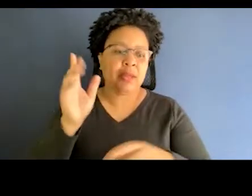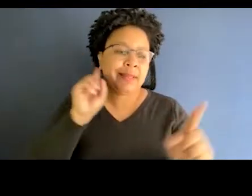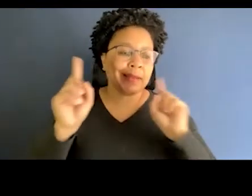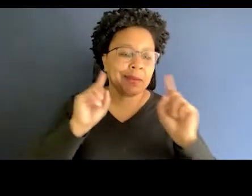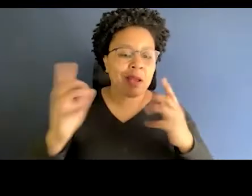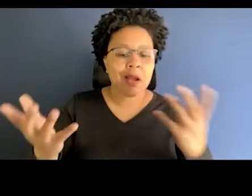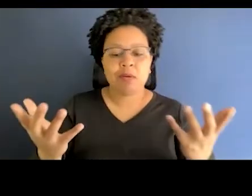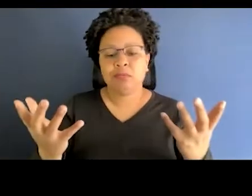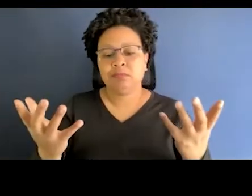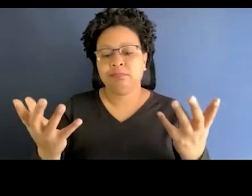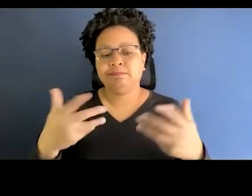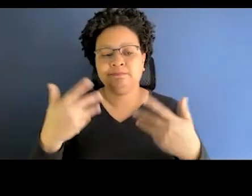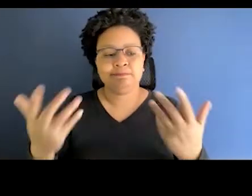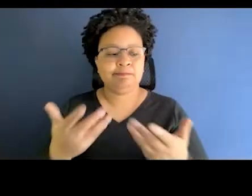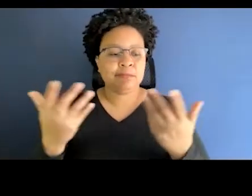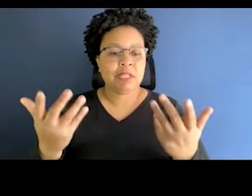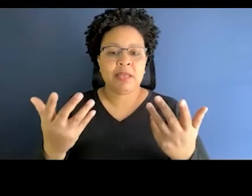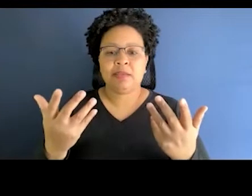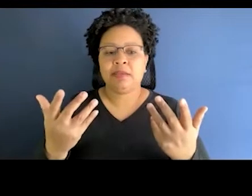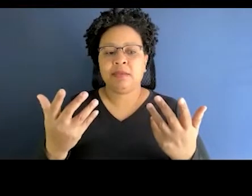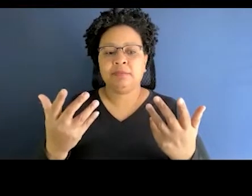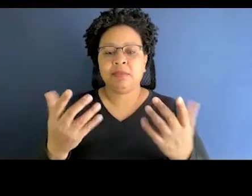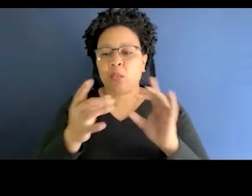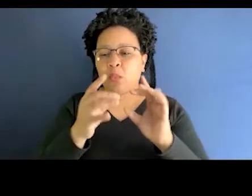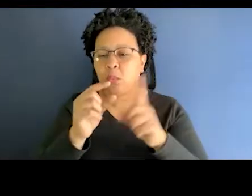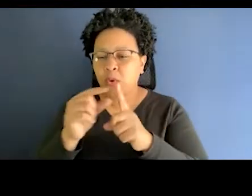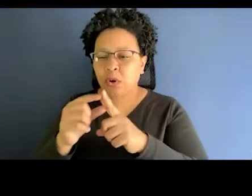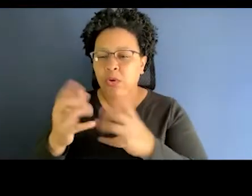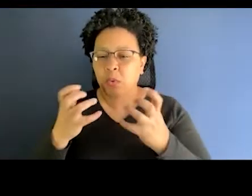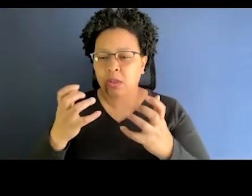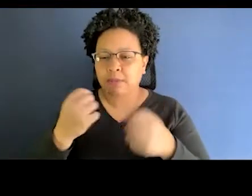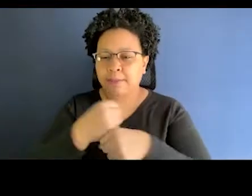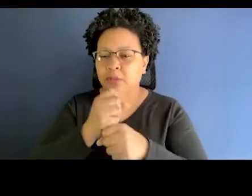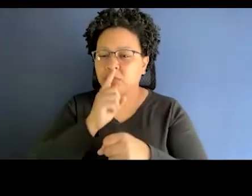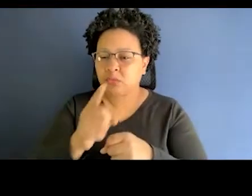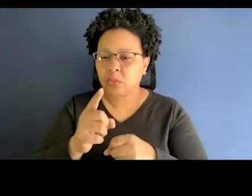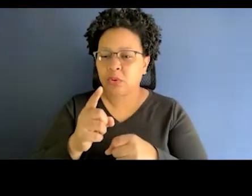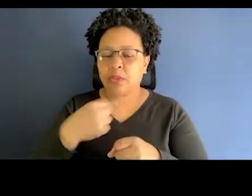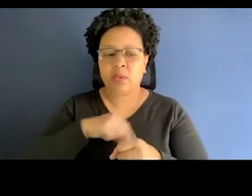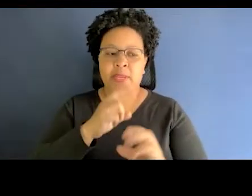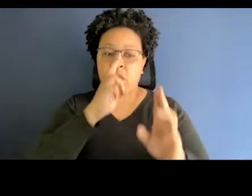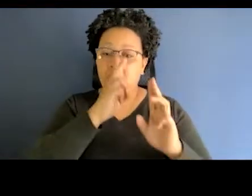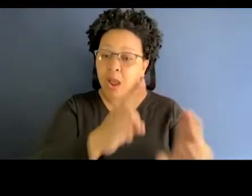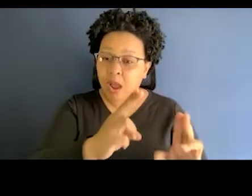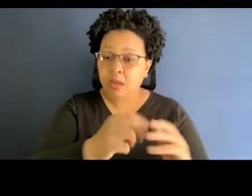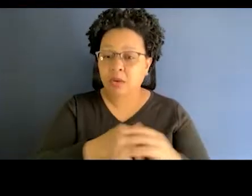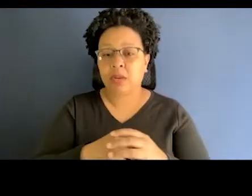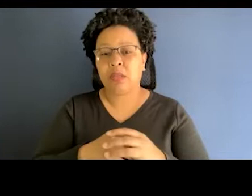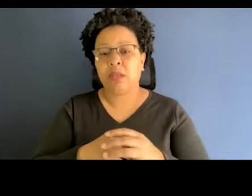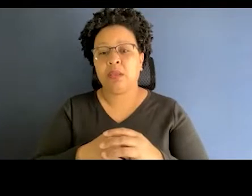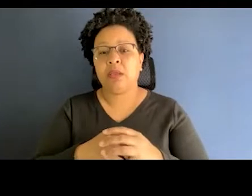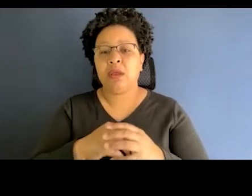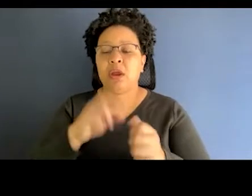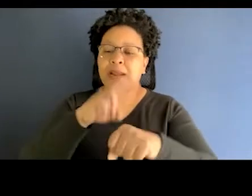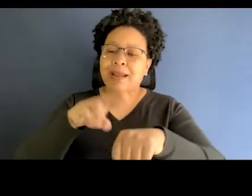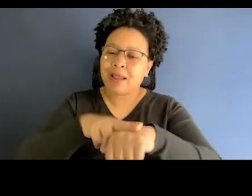us using terms that we want to make sure that we are acknowledging and honoring our National Autistic